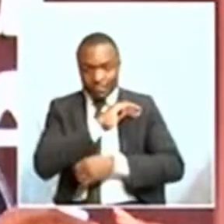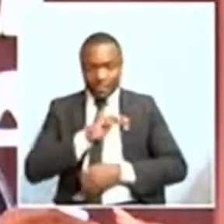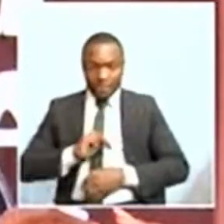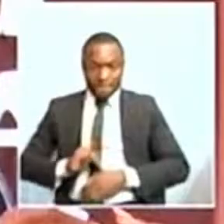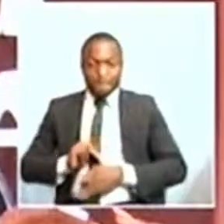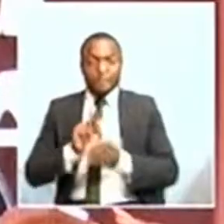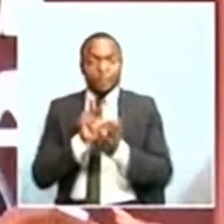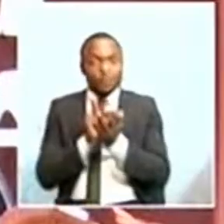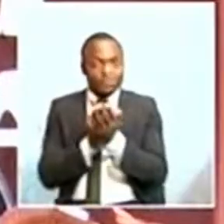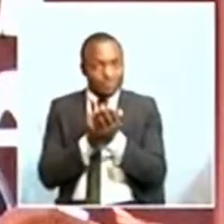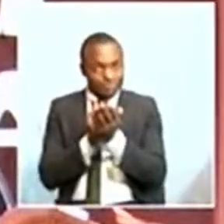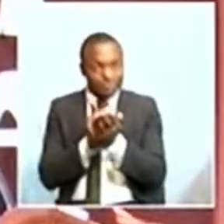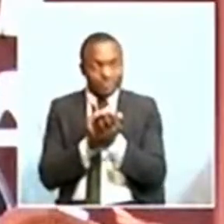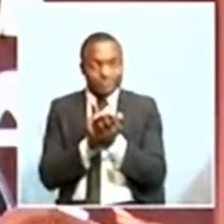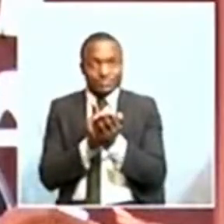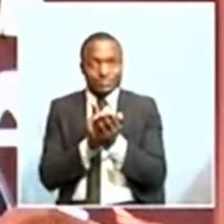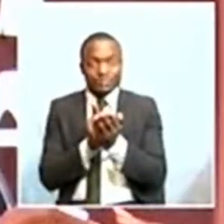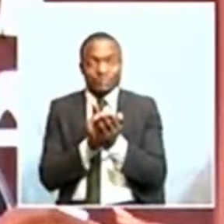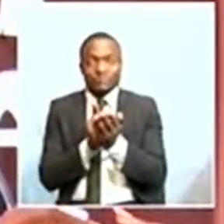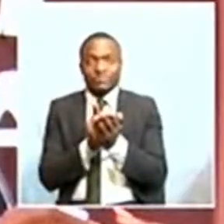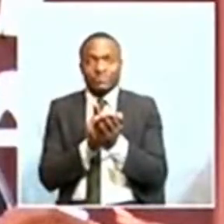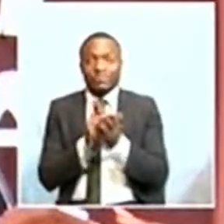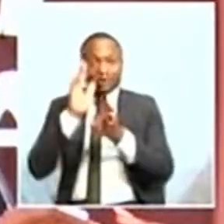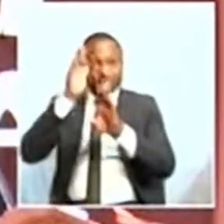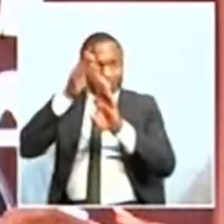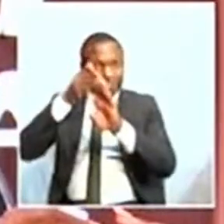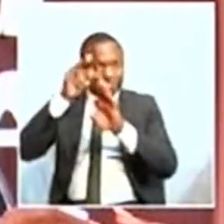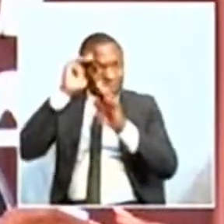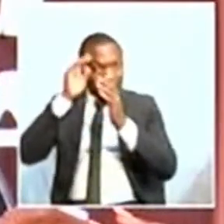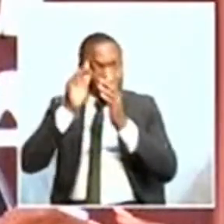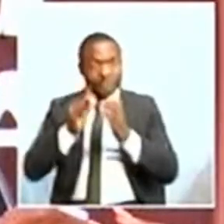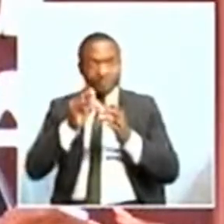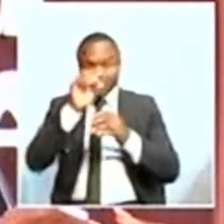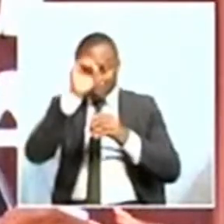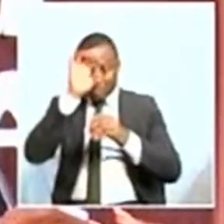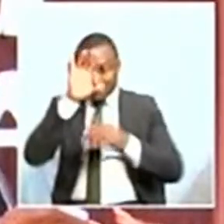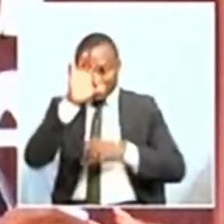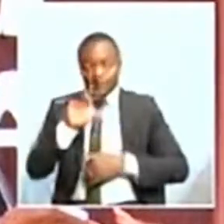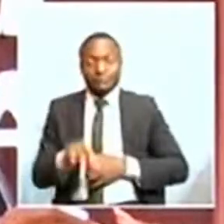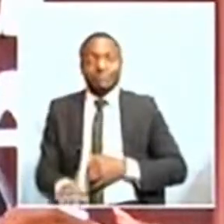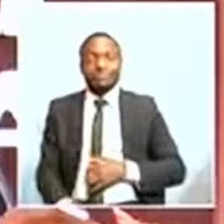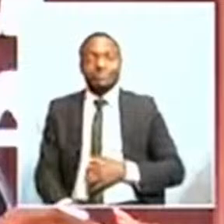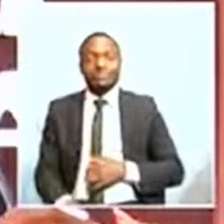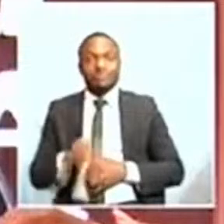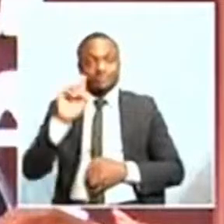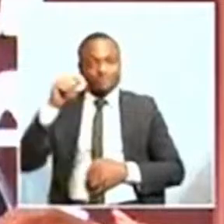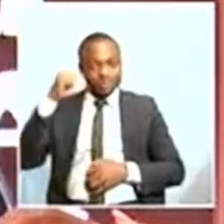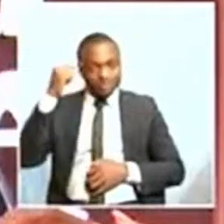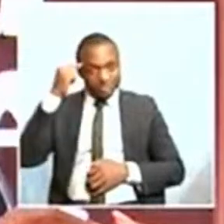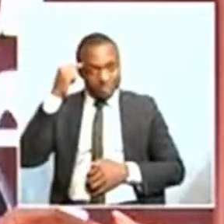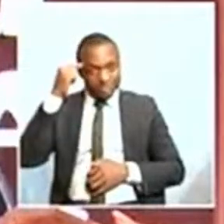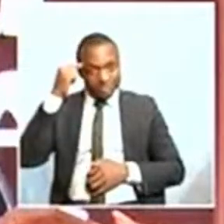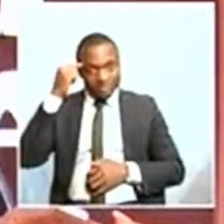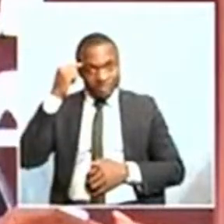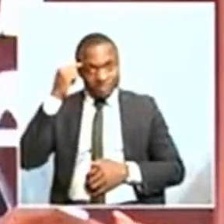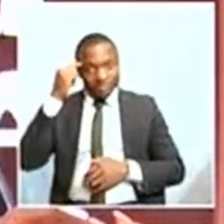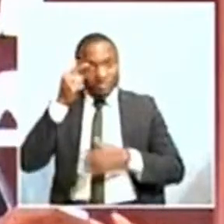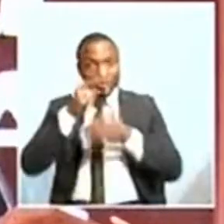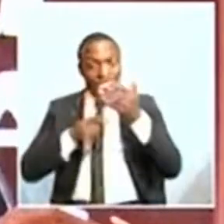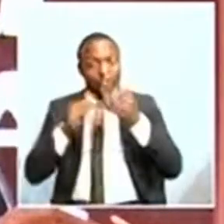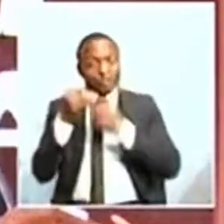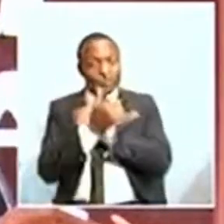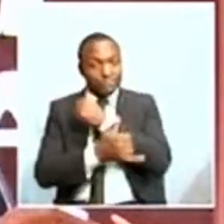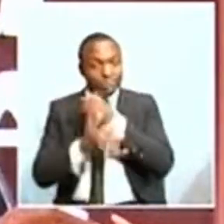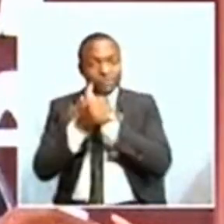Mr. Miyutu, and he posed this question to the Minister of Mines and Minerals Development, whether the government on what the country's